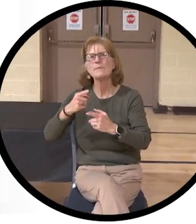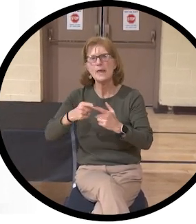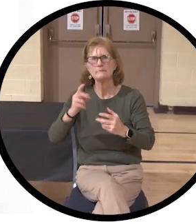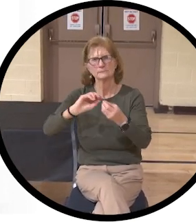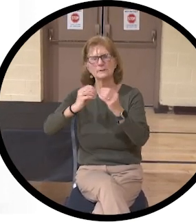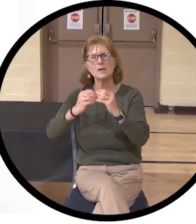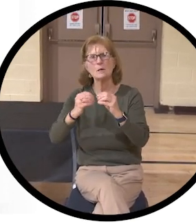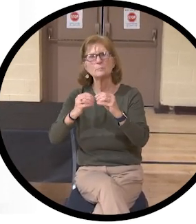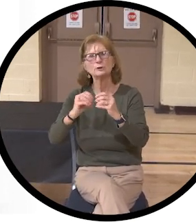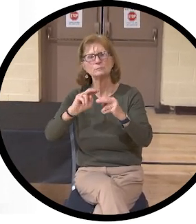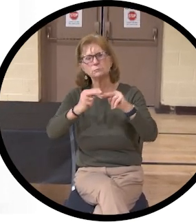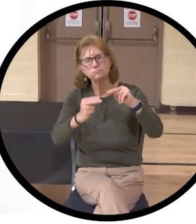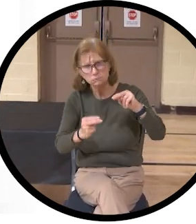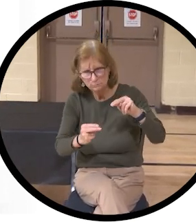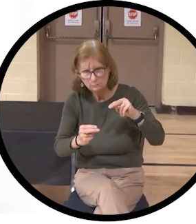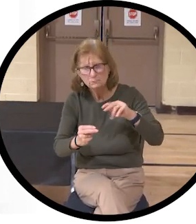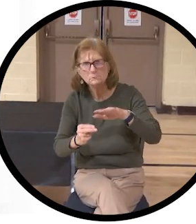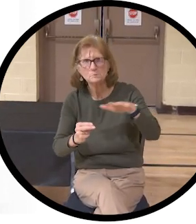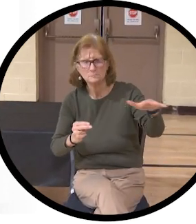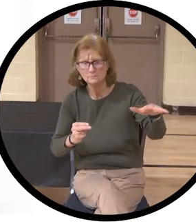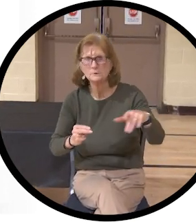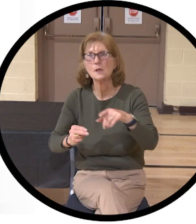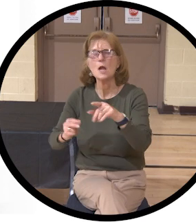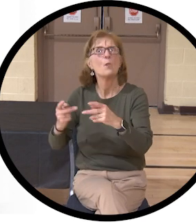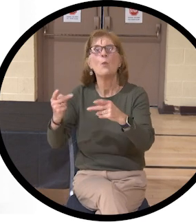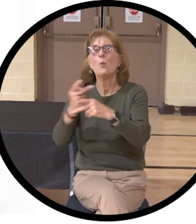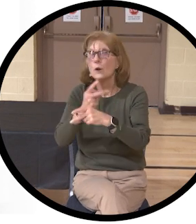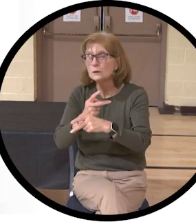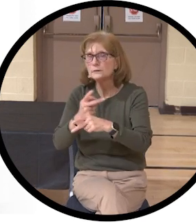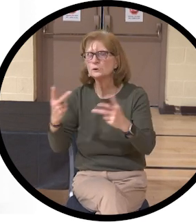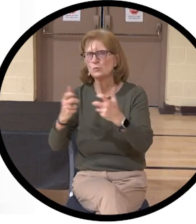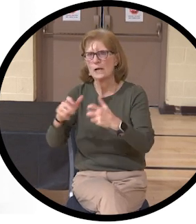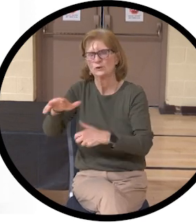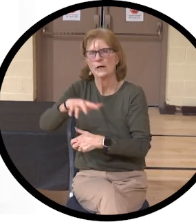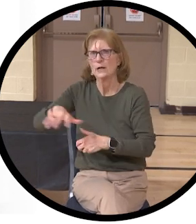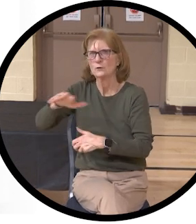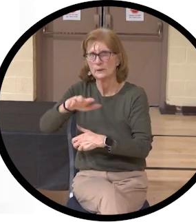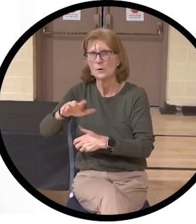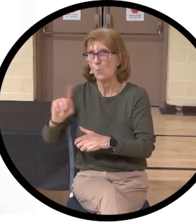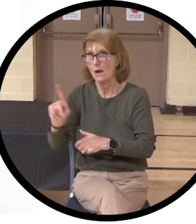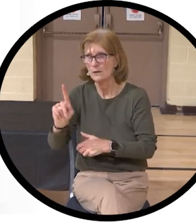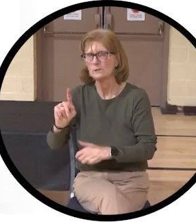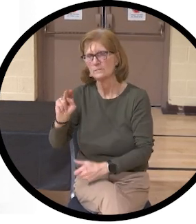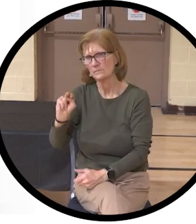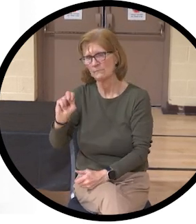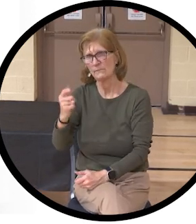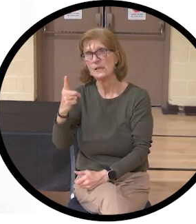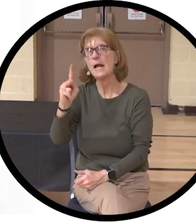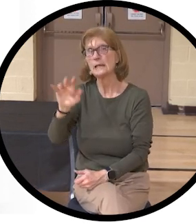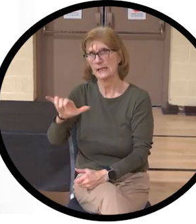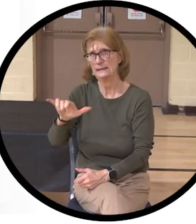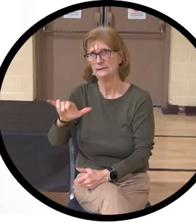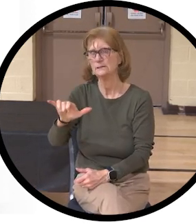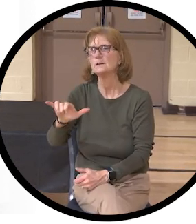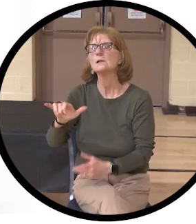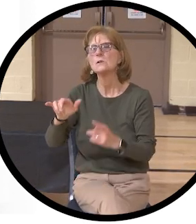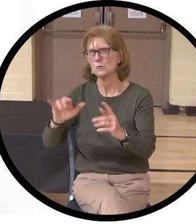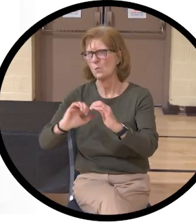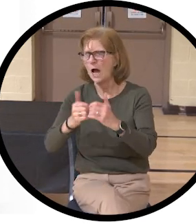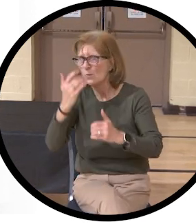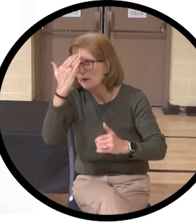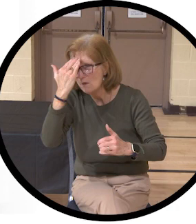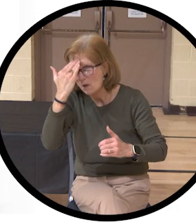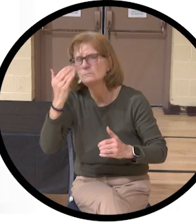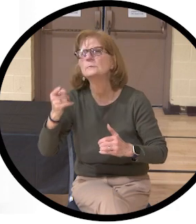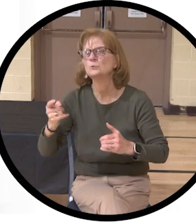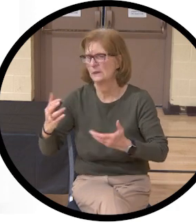the intersection with the worst crash history is Negley. We are proposing safety improvements there, but this crash data was all collected